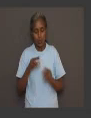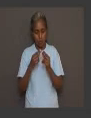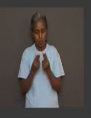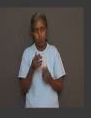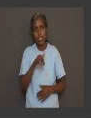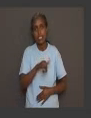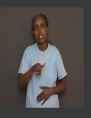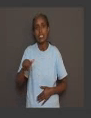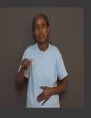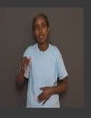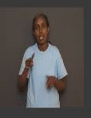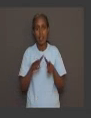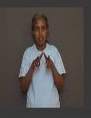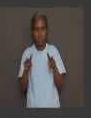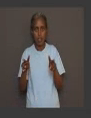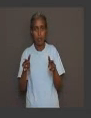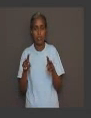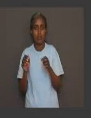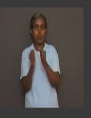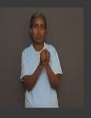similar variables together.